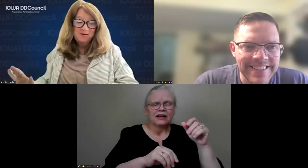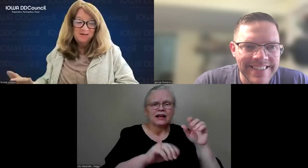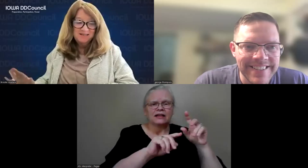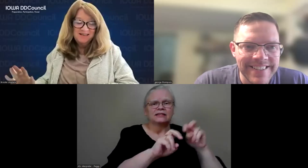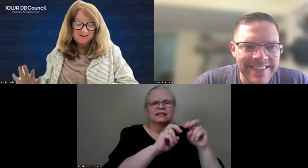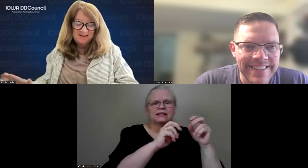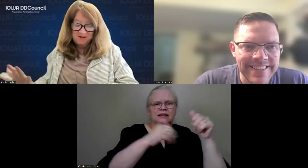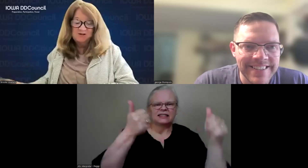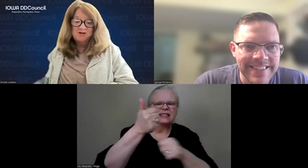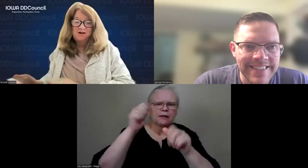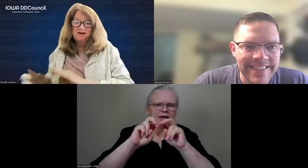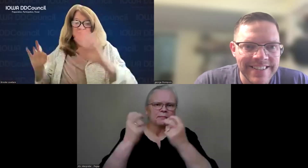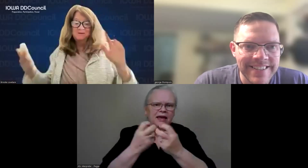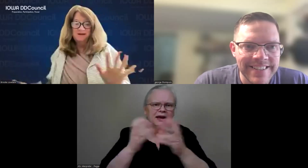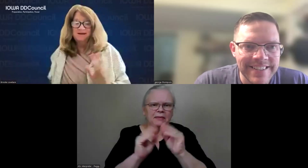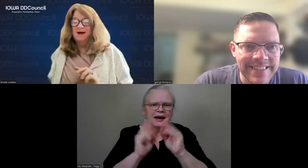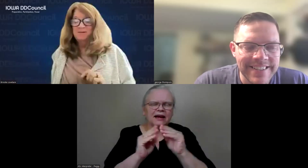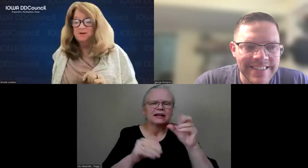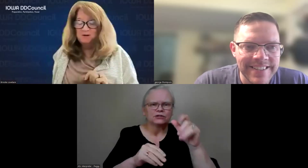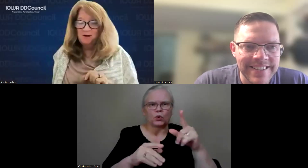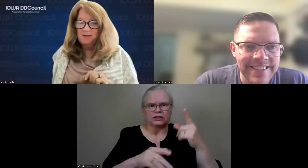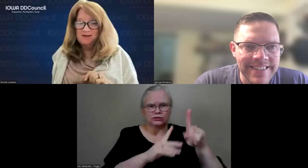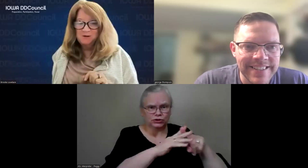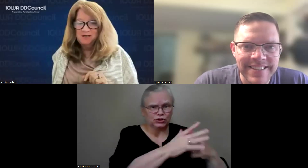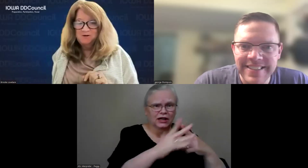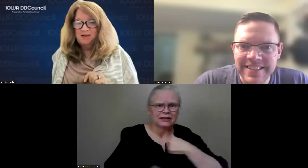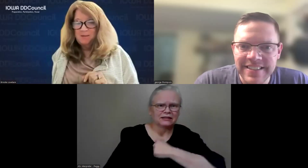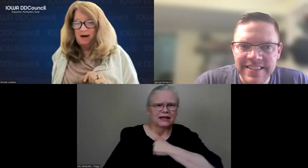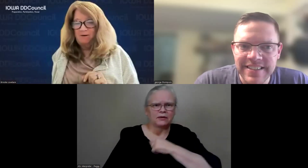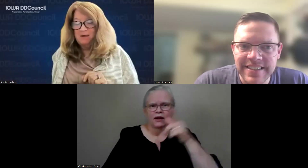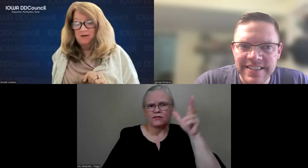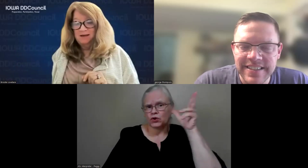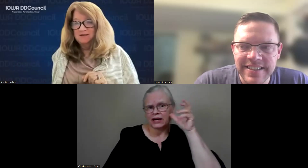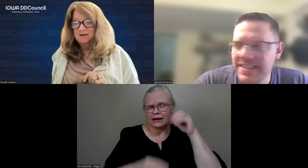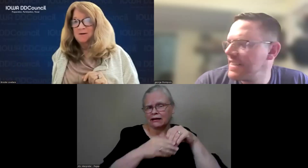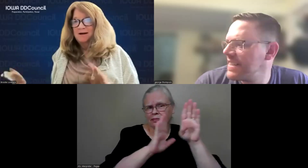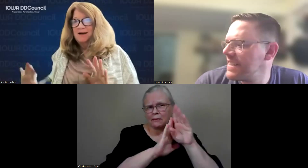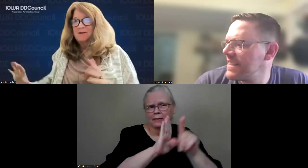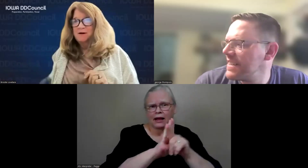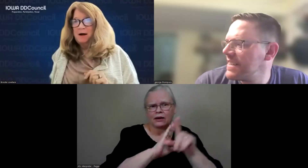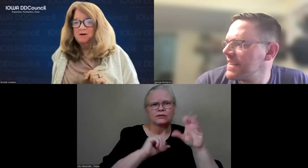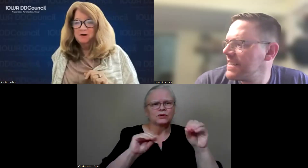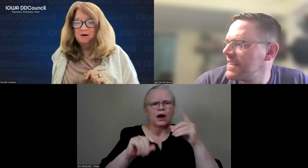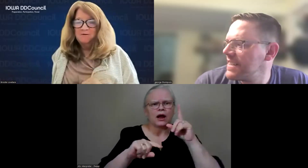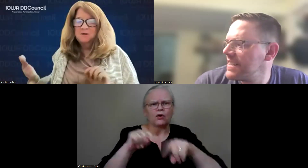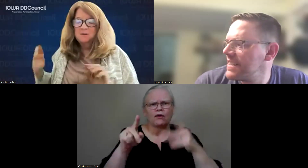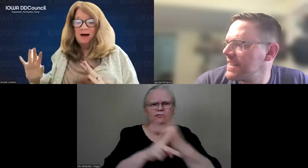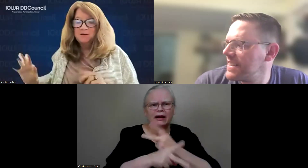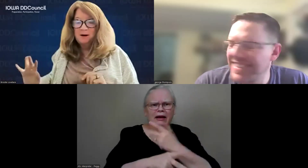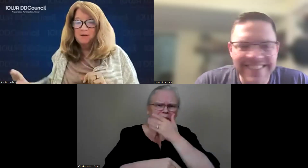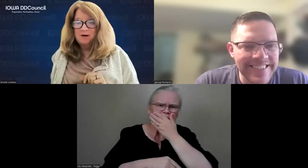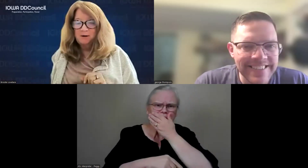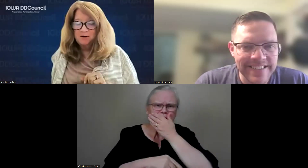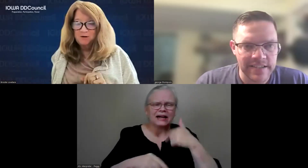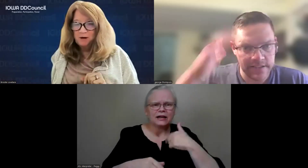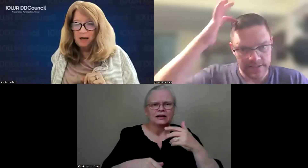that it just started. And so then I'm so sorry about that. So you could hear that in the background, I think. And so I couldn't figure out how to shut it off. So I'm sorry